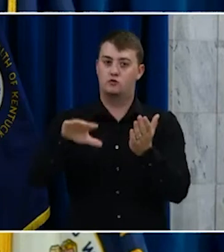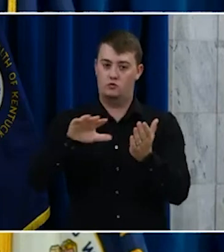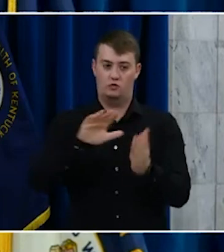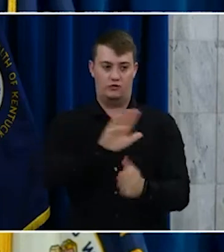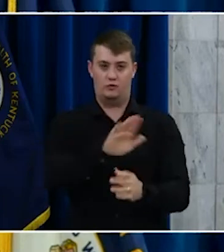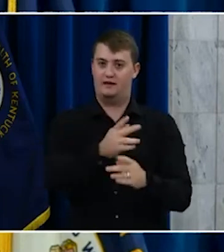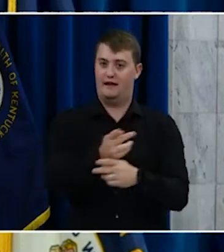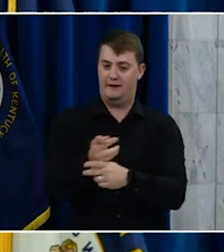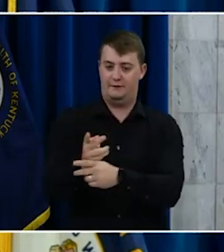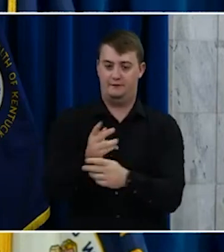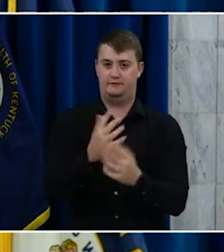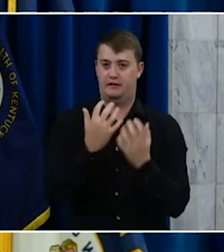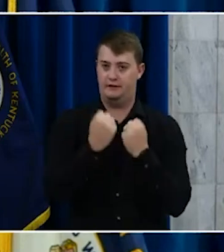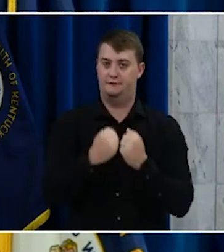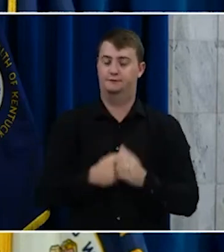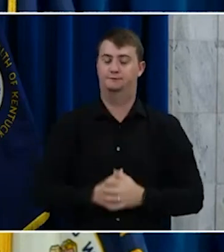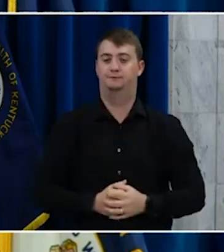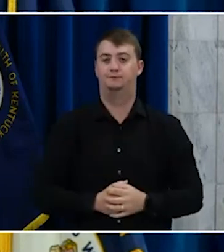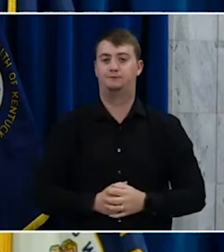care.